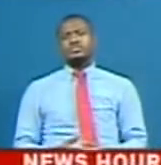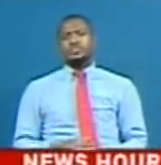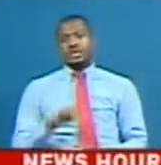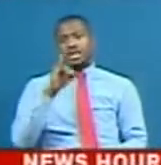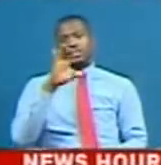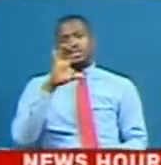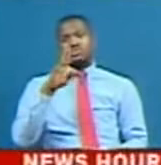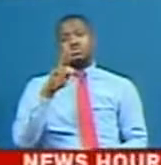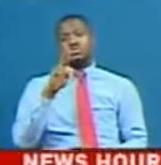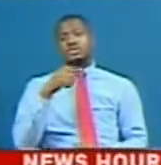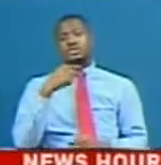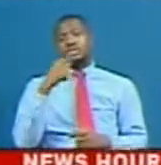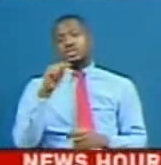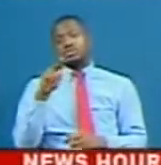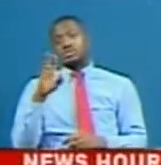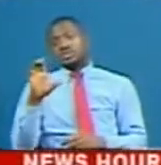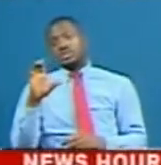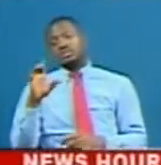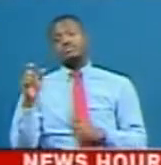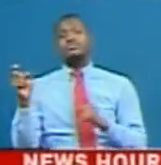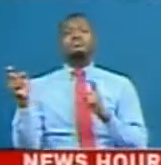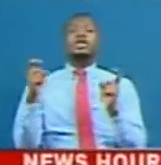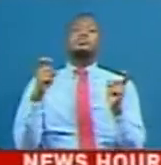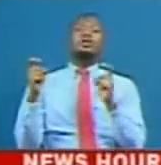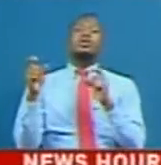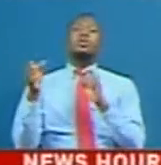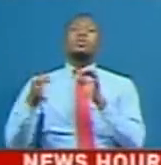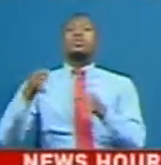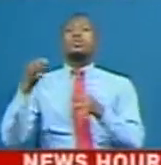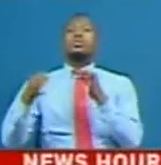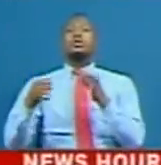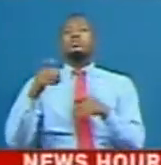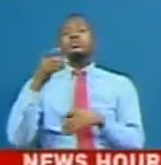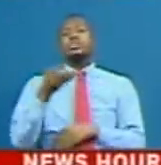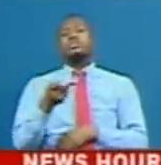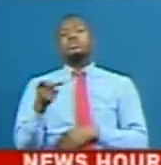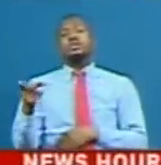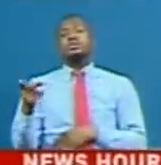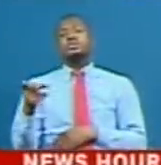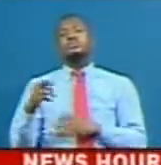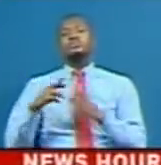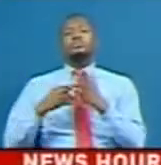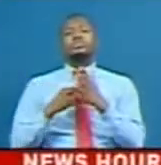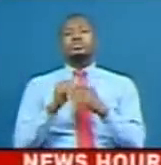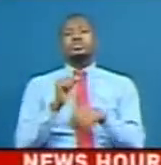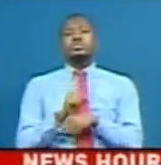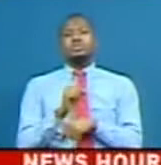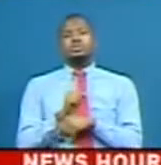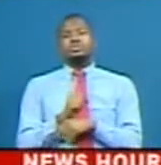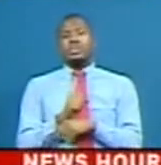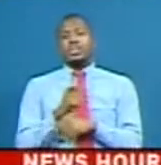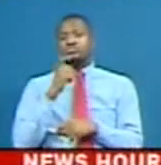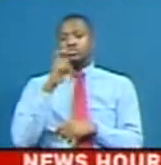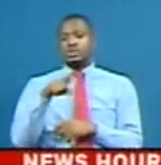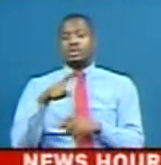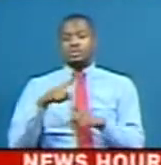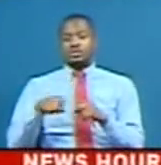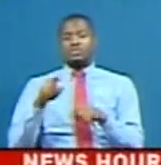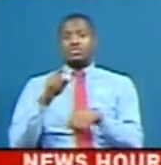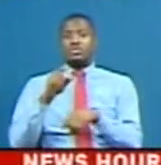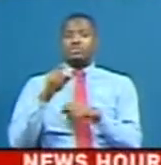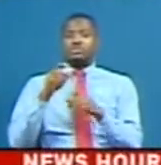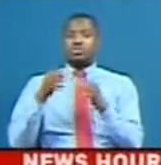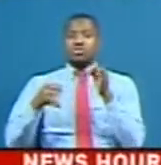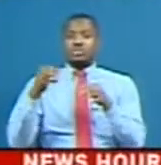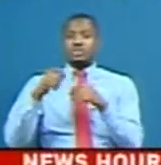The ICU and TUC have battled in court over the said property and the renovation works. A ruling by the Industrial and